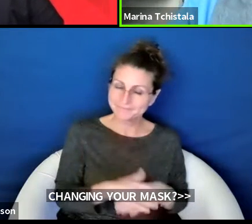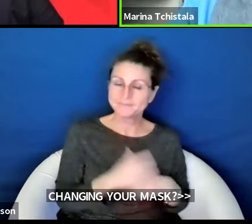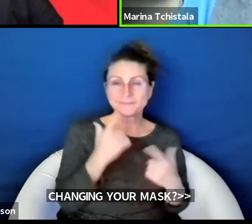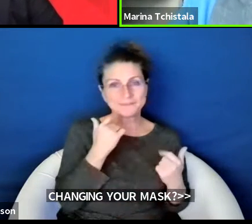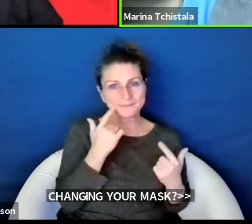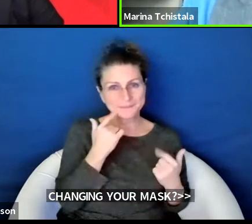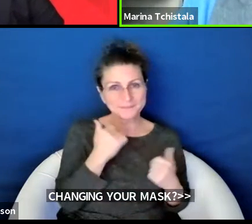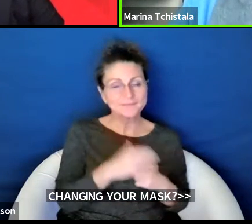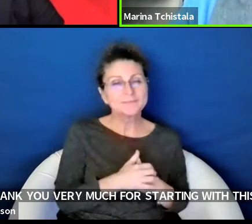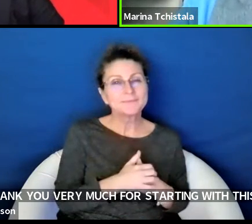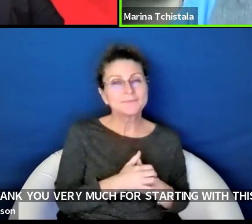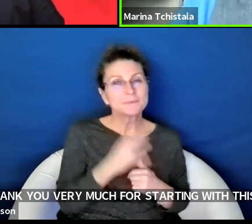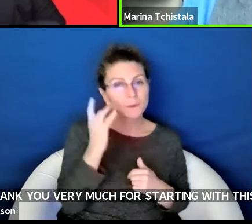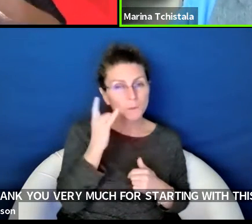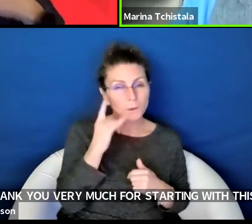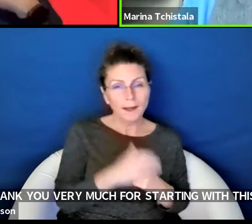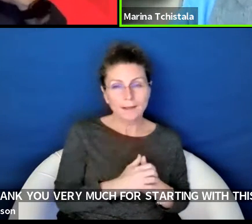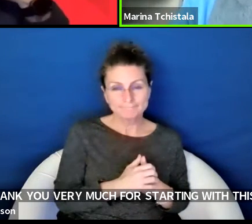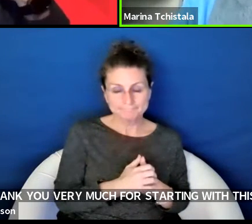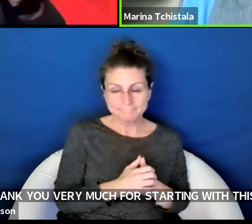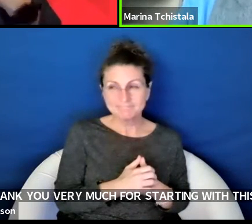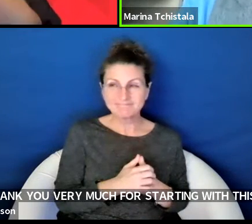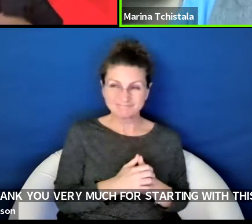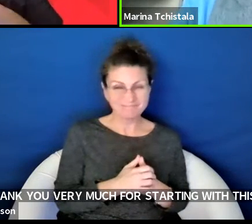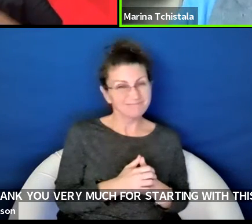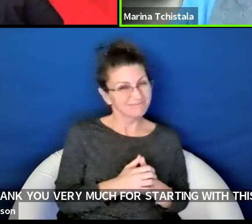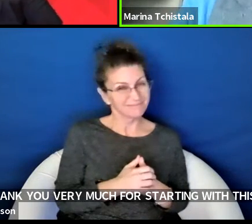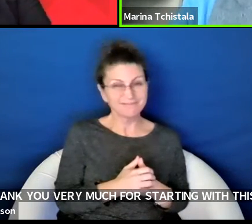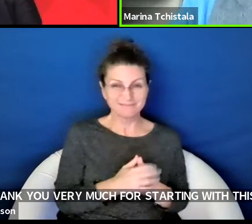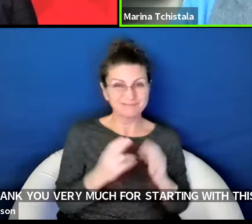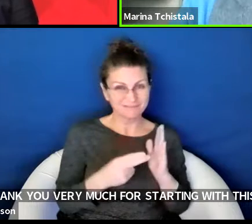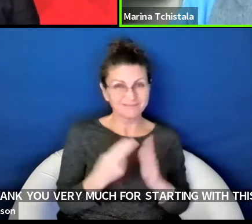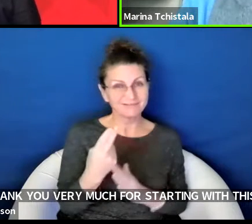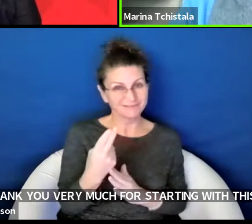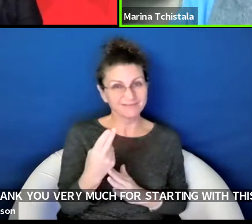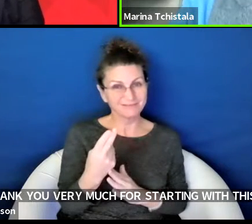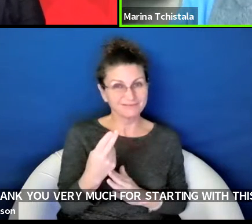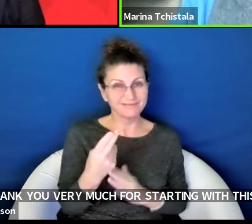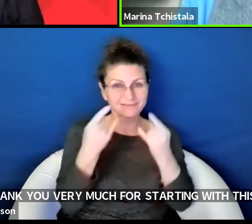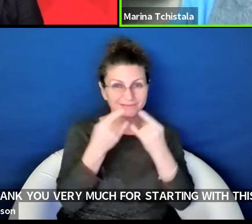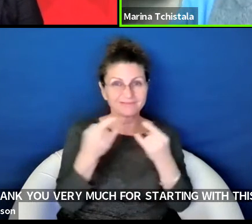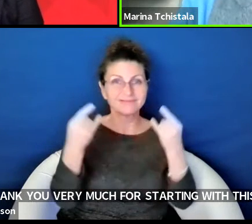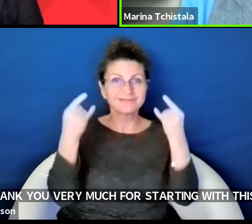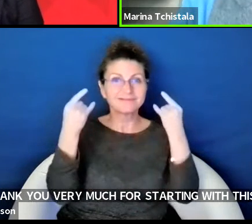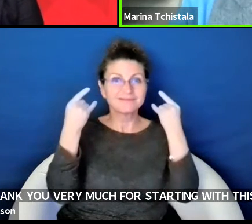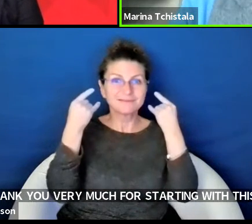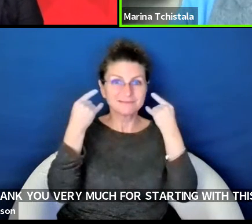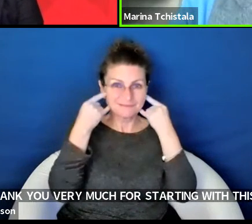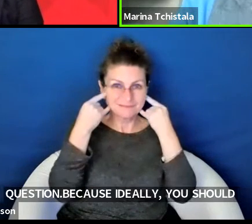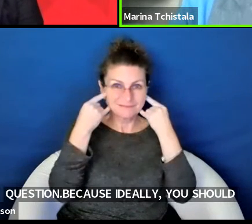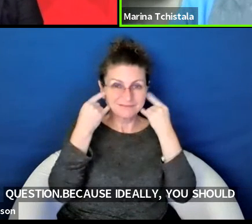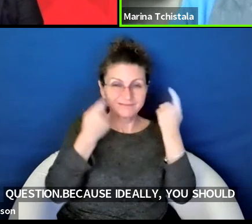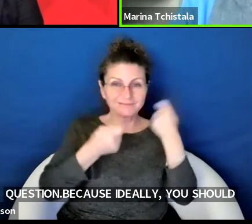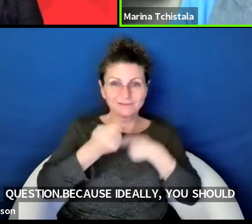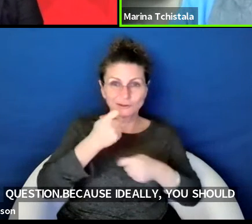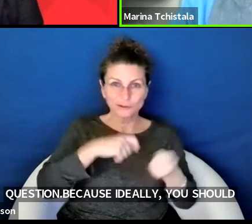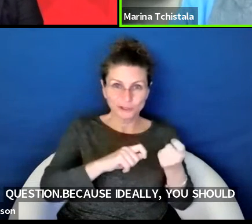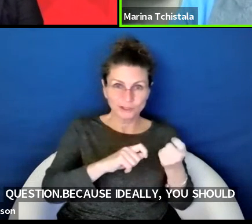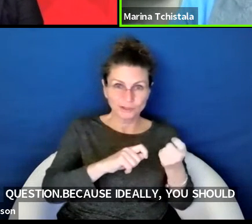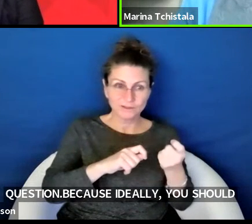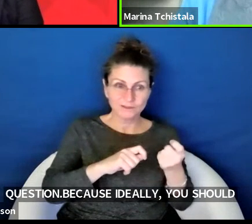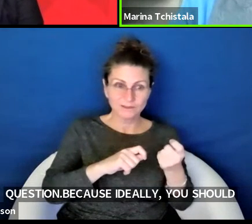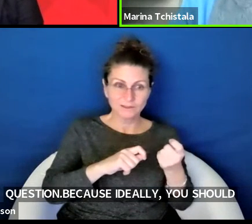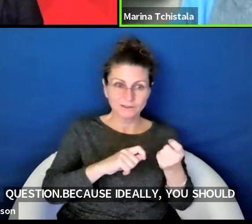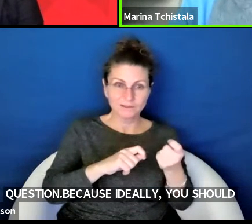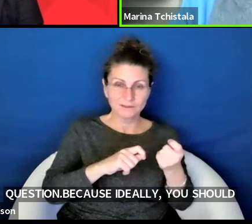Because ideally, you should change your mask as long as you have taken the one you're